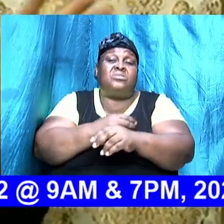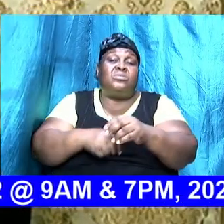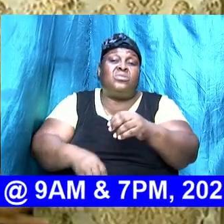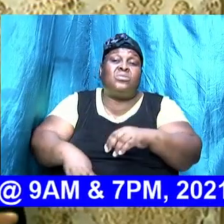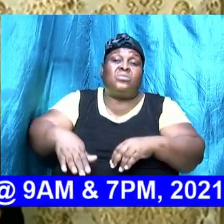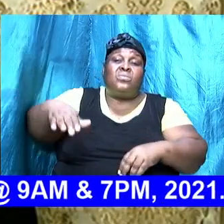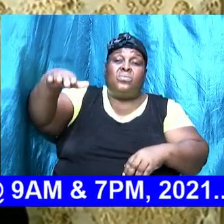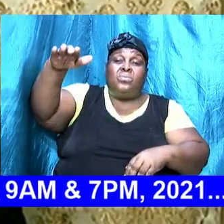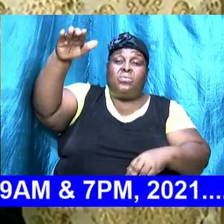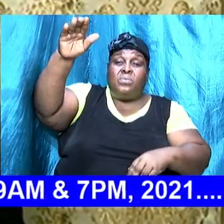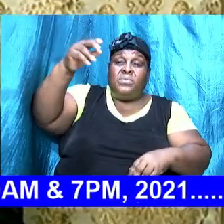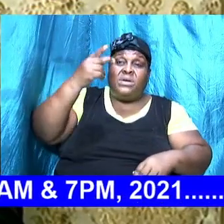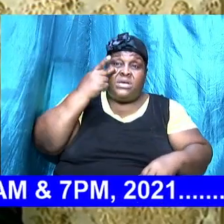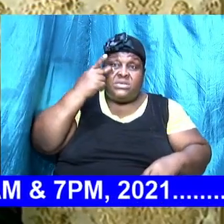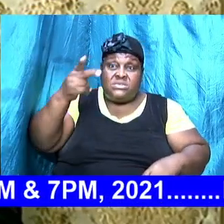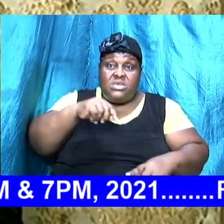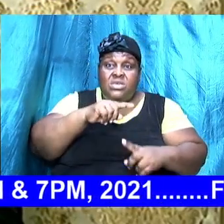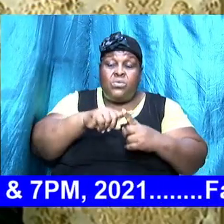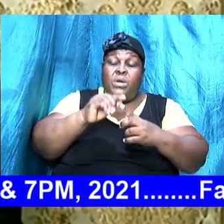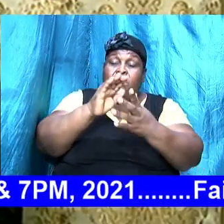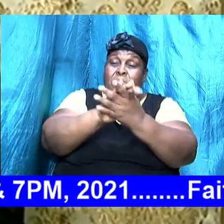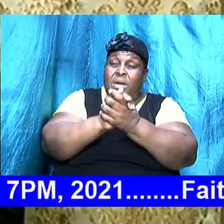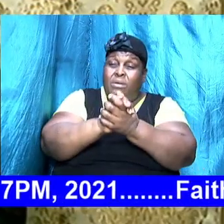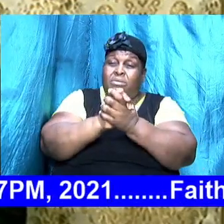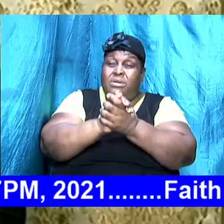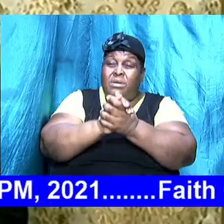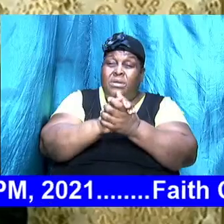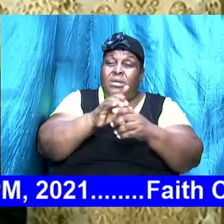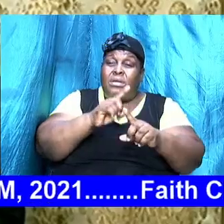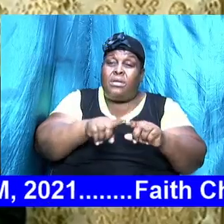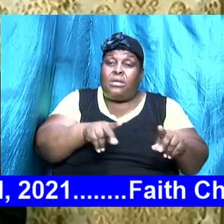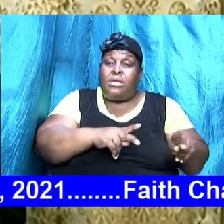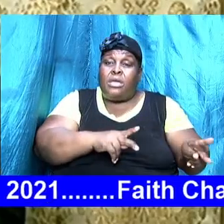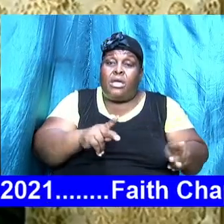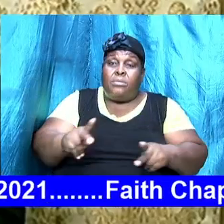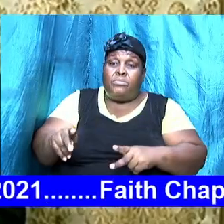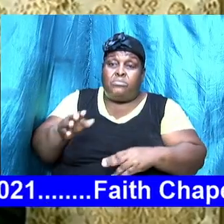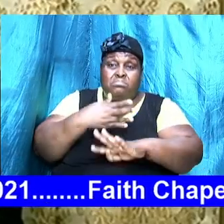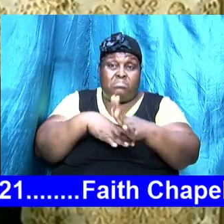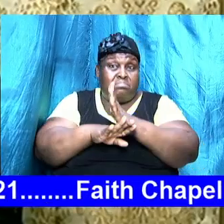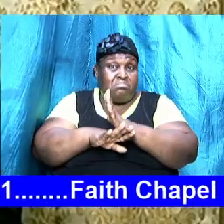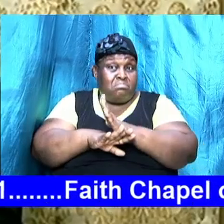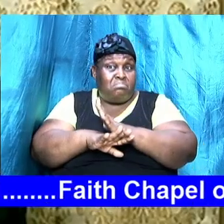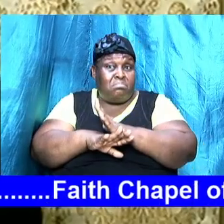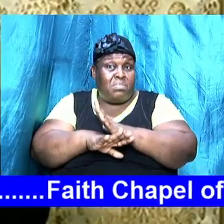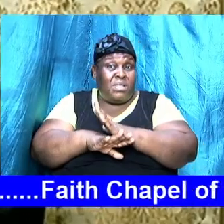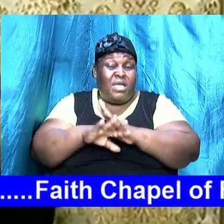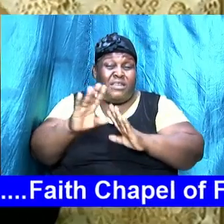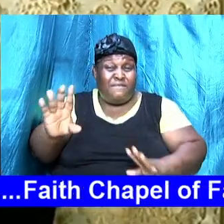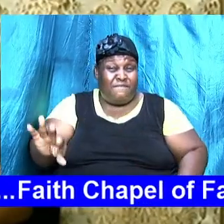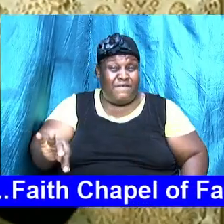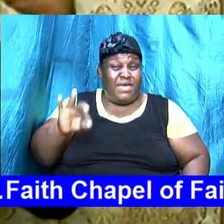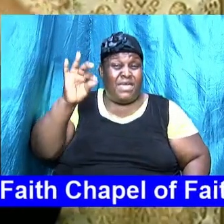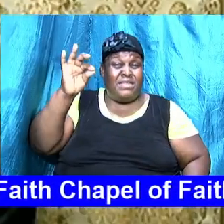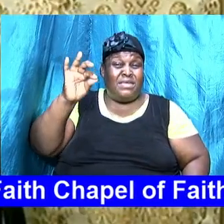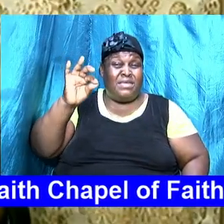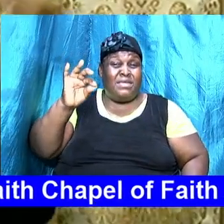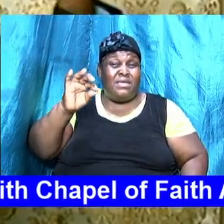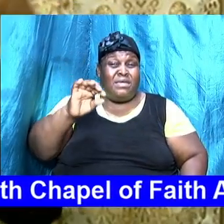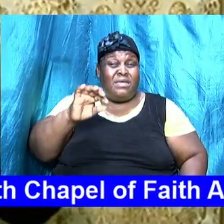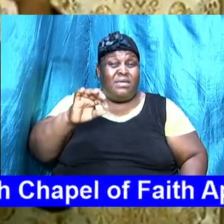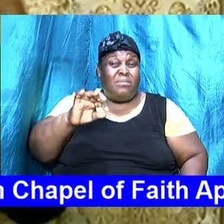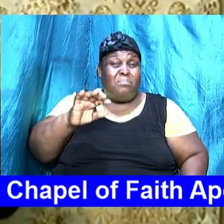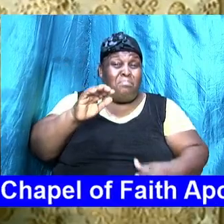repudiate those things, when they get married, they can't put their hands on it, but they find out that they end up marrying to men